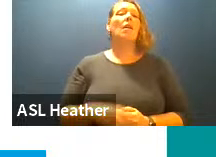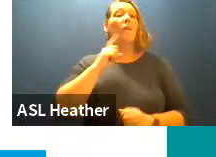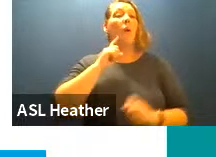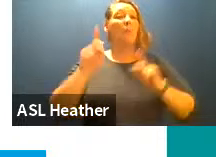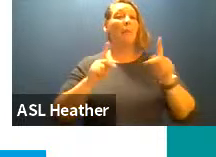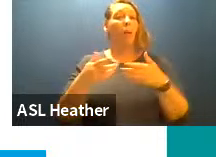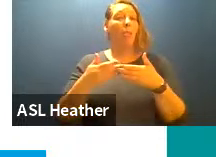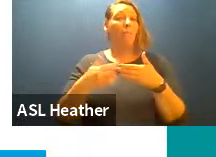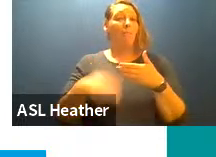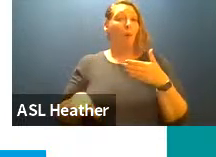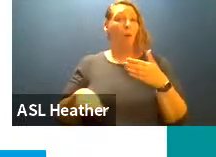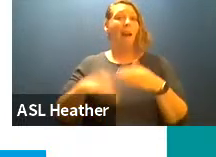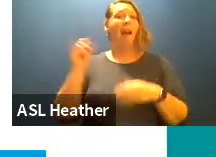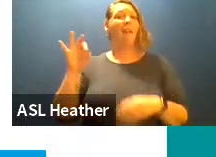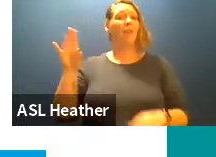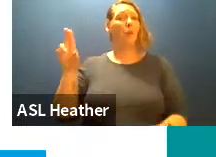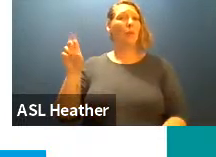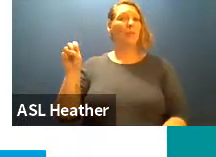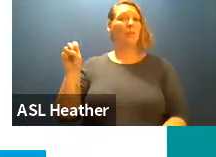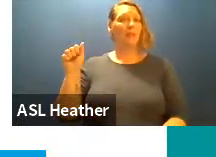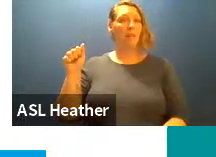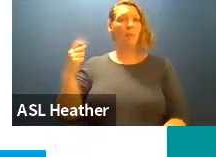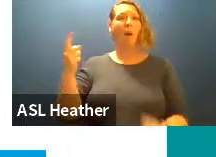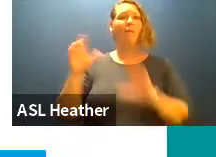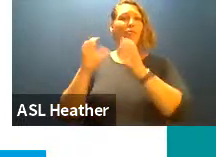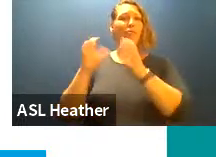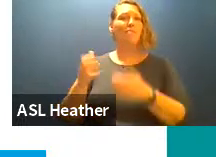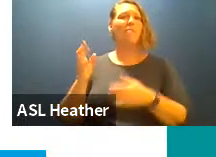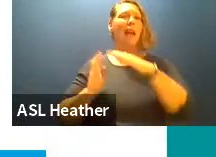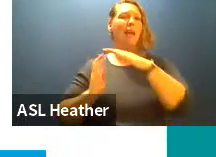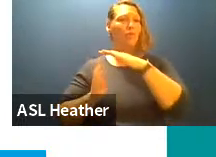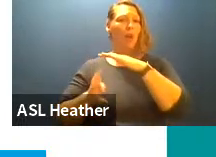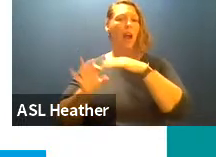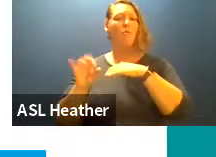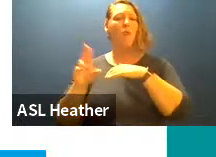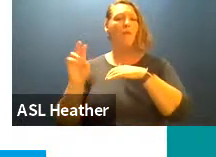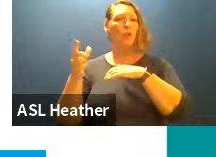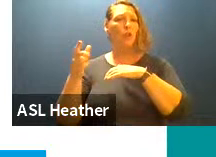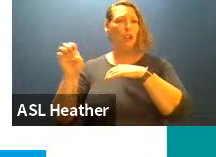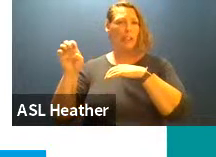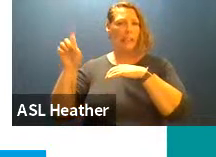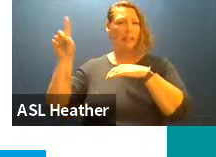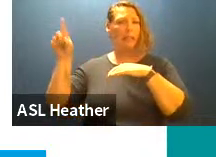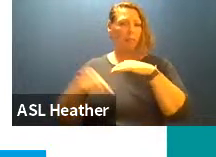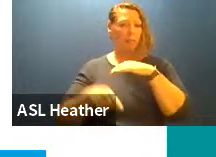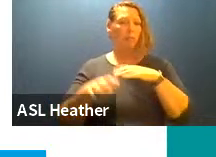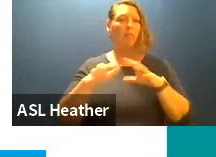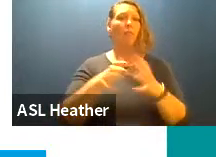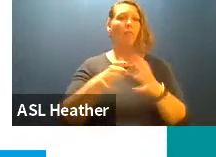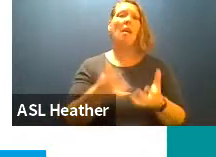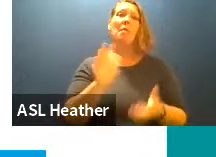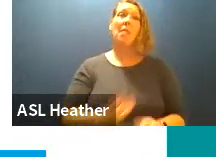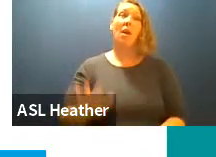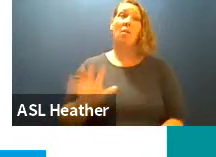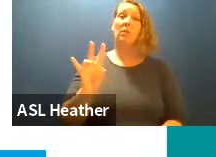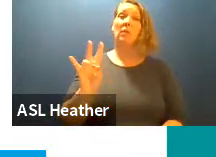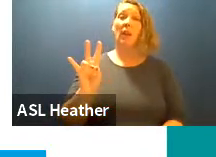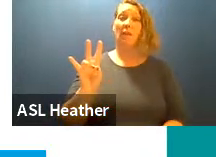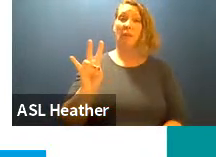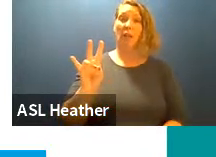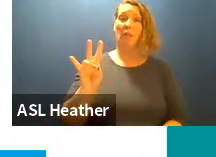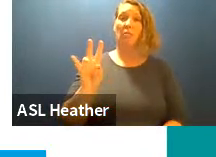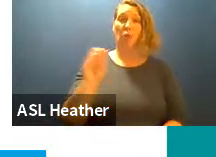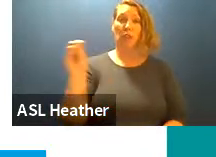born outside the US, because one of our groups is immigrant and refugee populations, about 7%